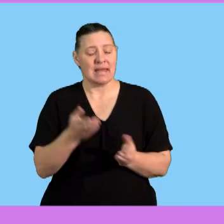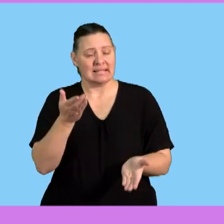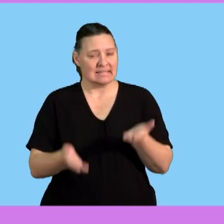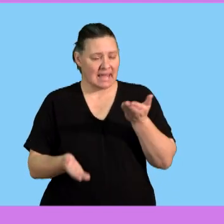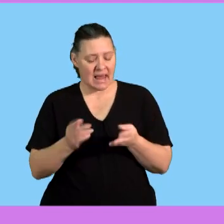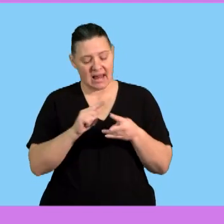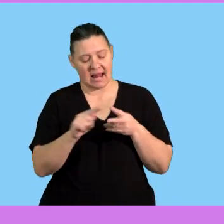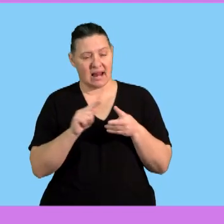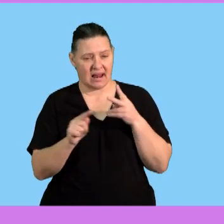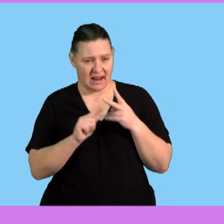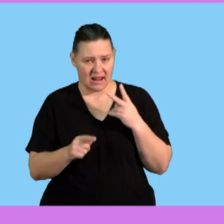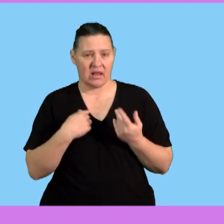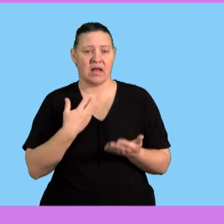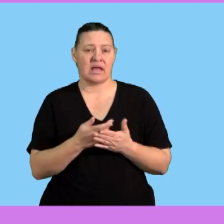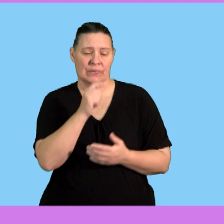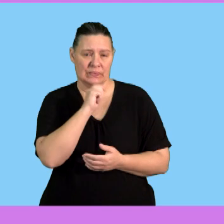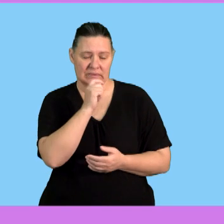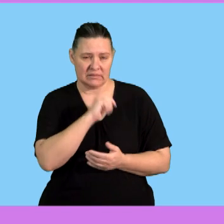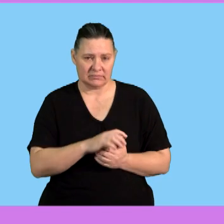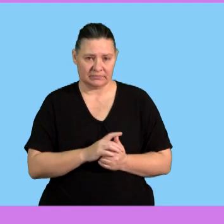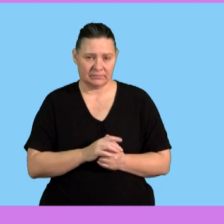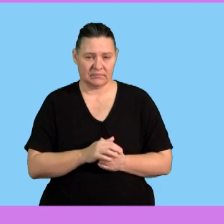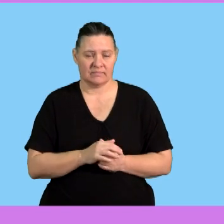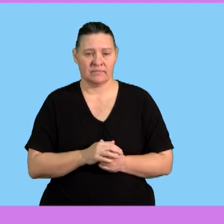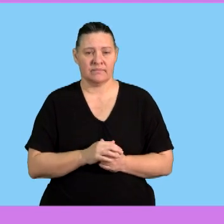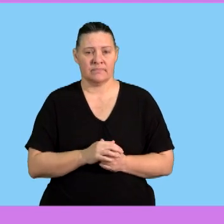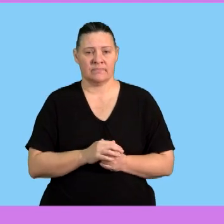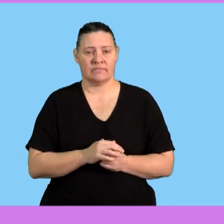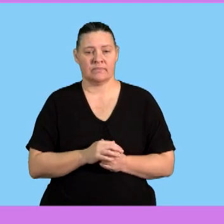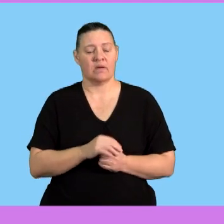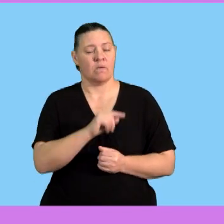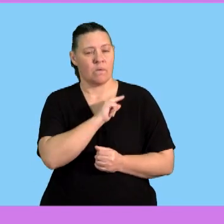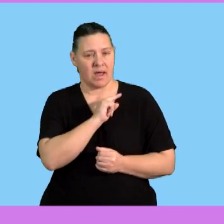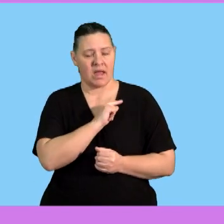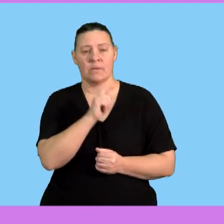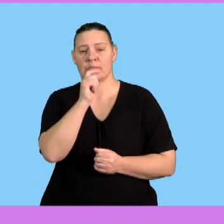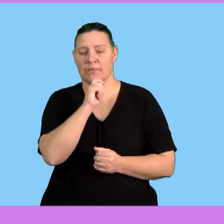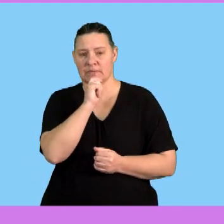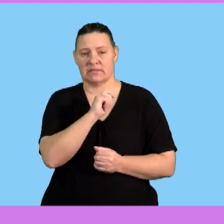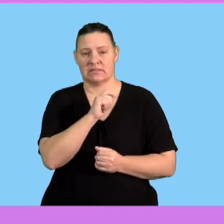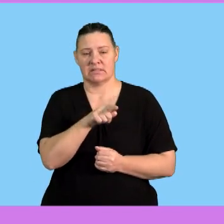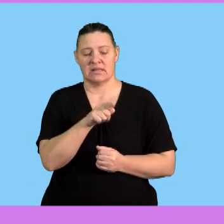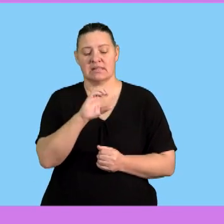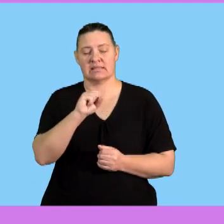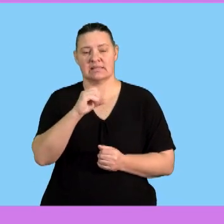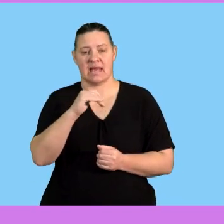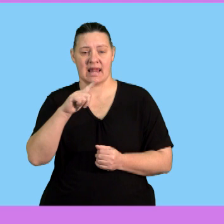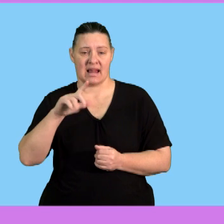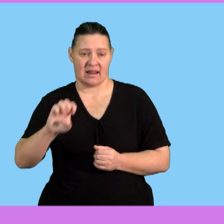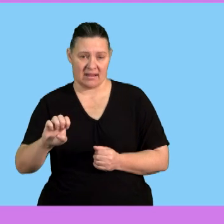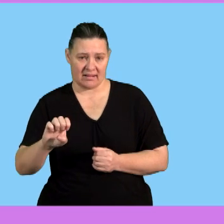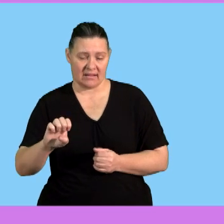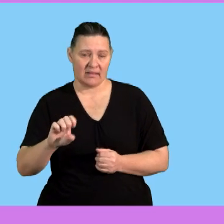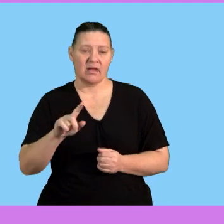type of scale that you are to use, or when you are given, because you'll be using the